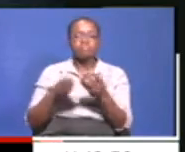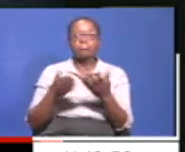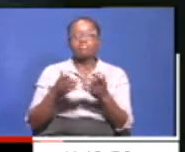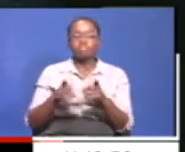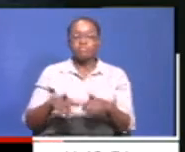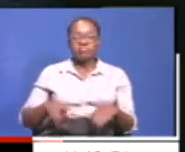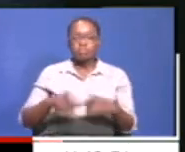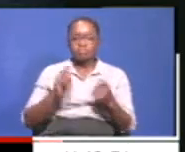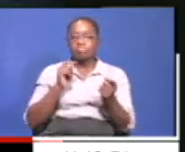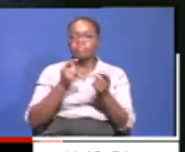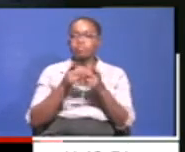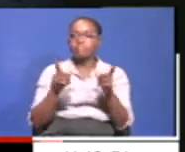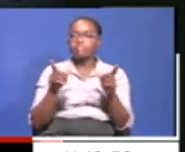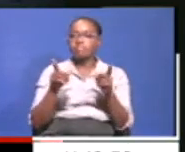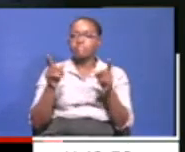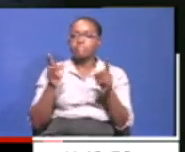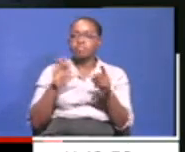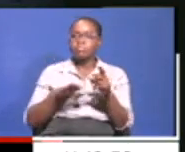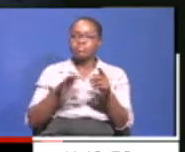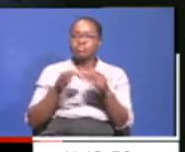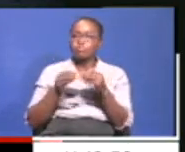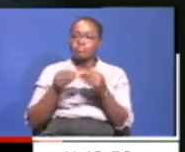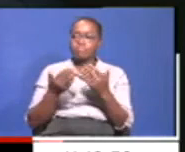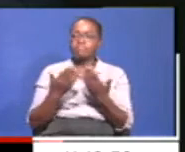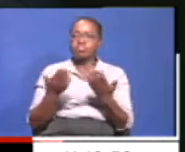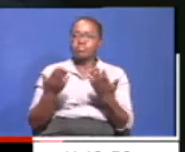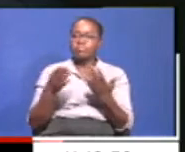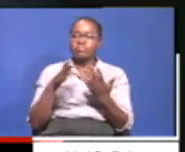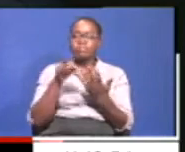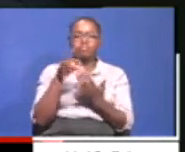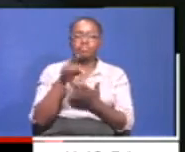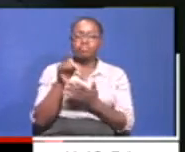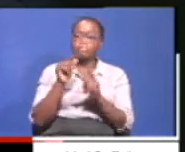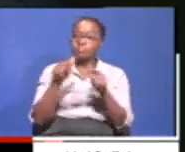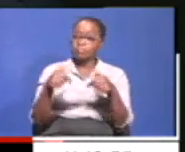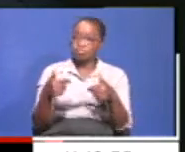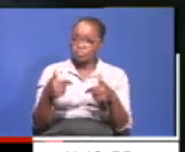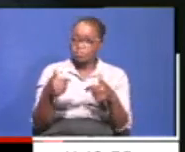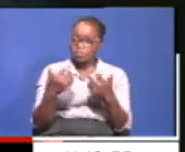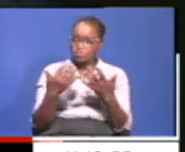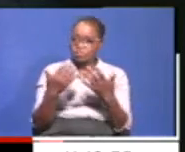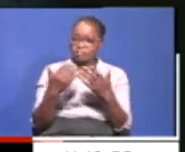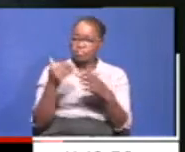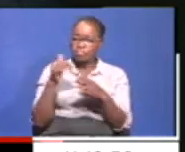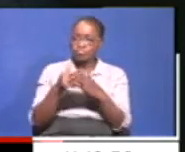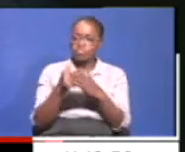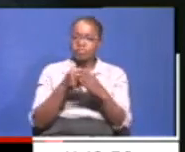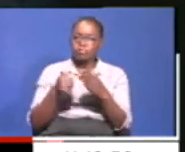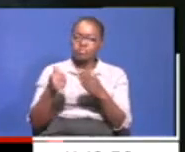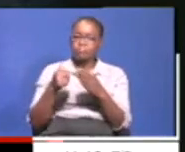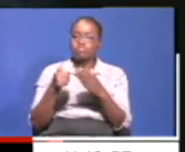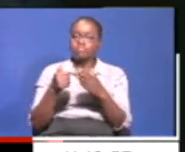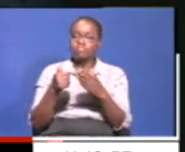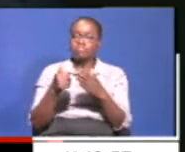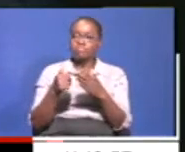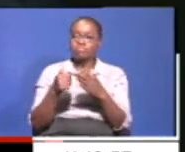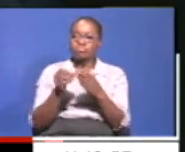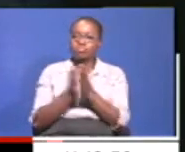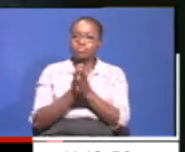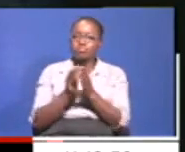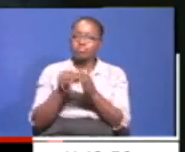language to female accessories, shoes. So you know how you have an indoor shoe and an outdoor shoe. You have a shoe when you go to the